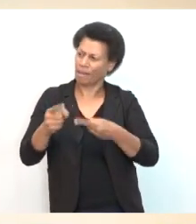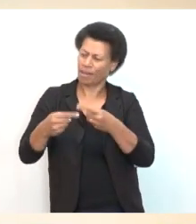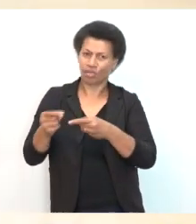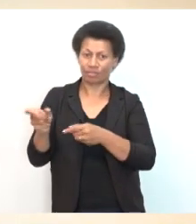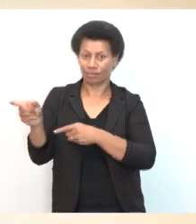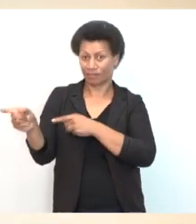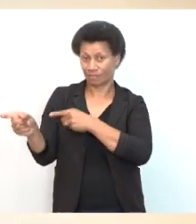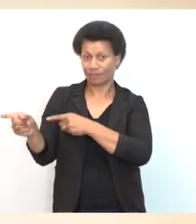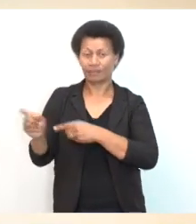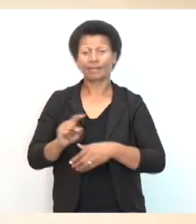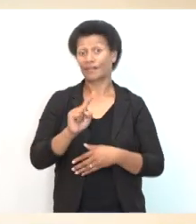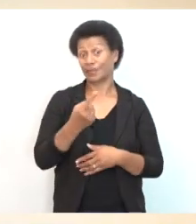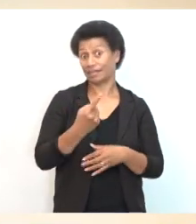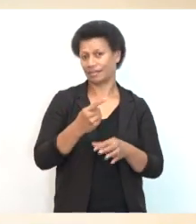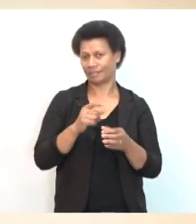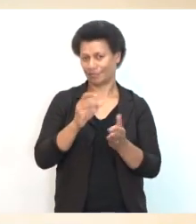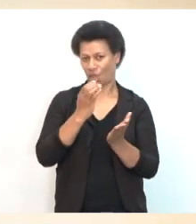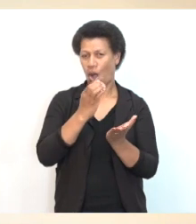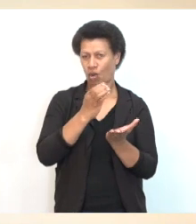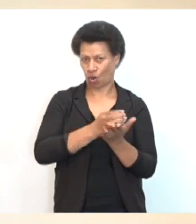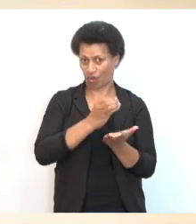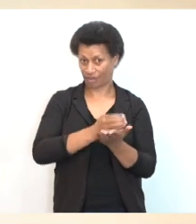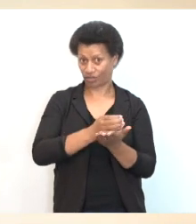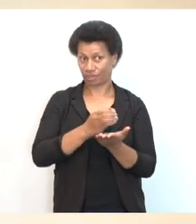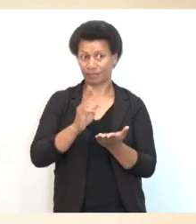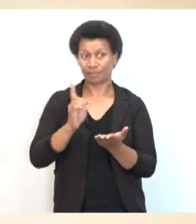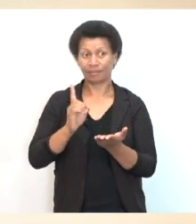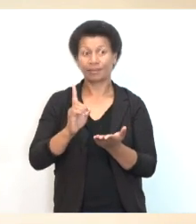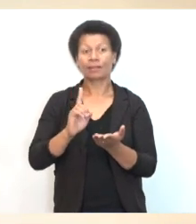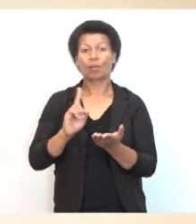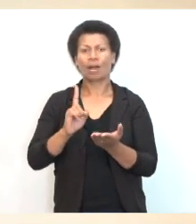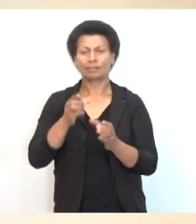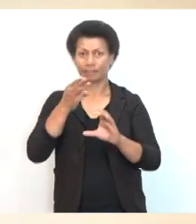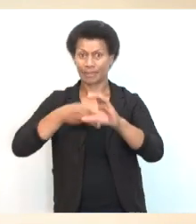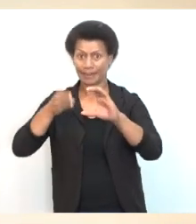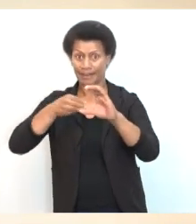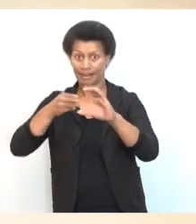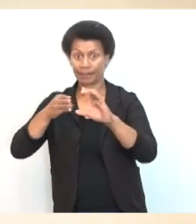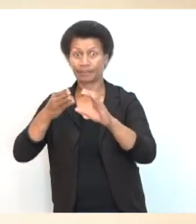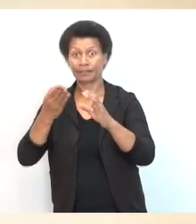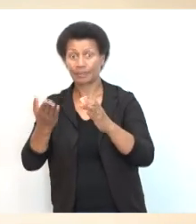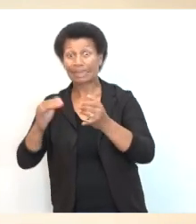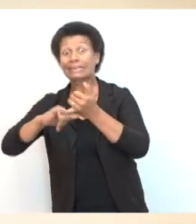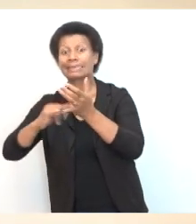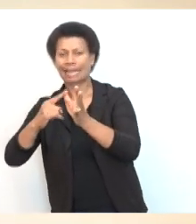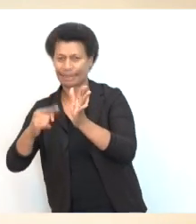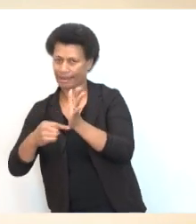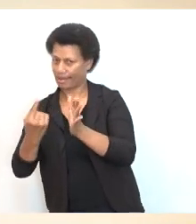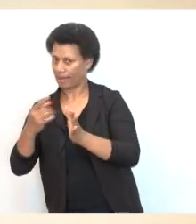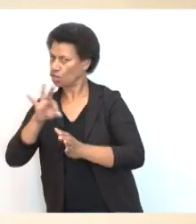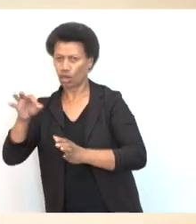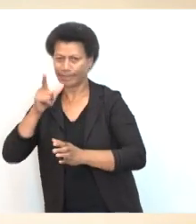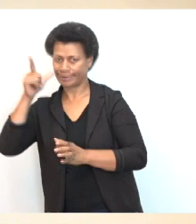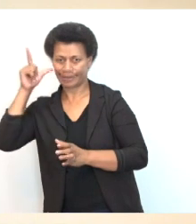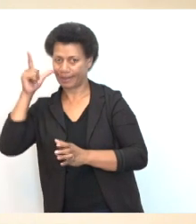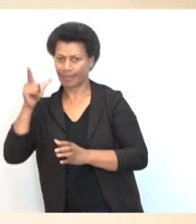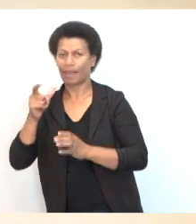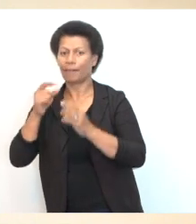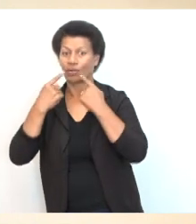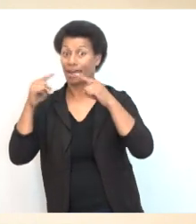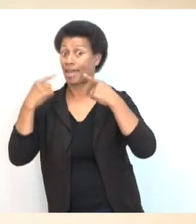yesterday, you described it as it sort of like creates uncertainty and so forth. So going forward, is